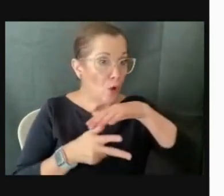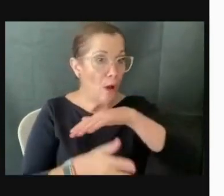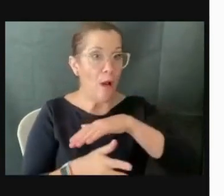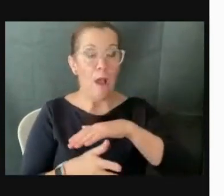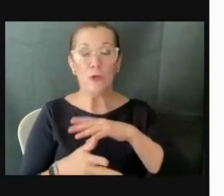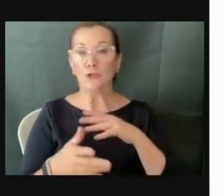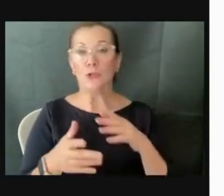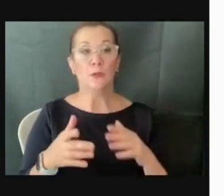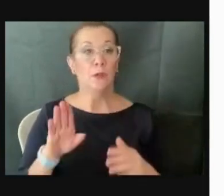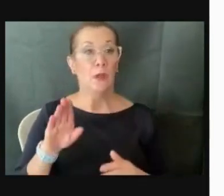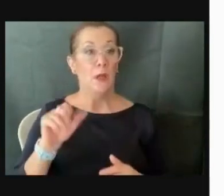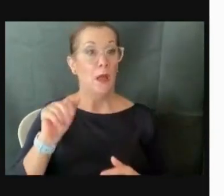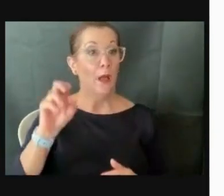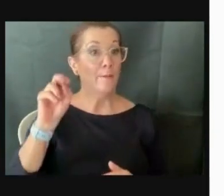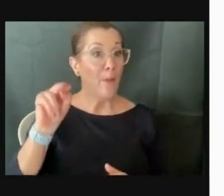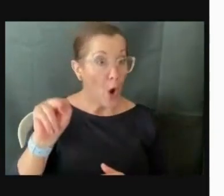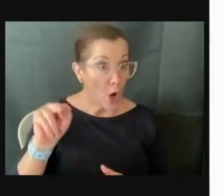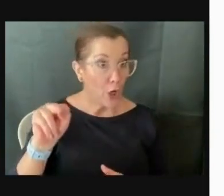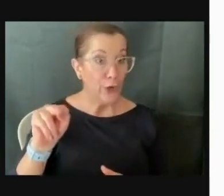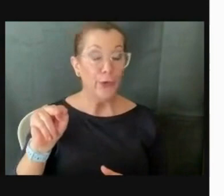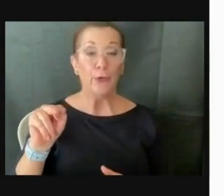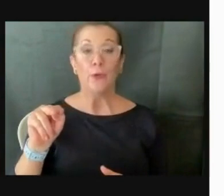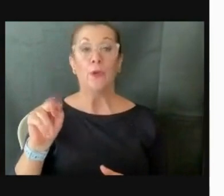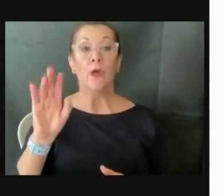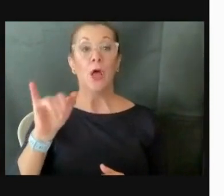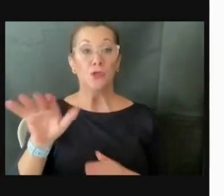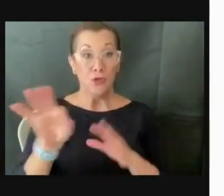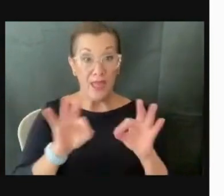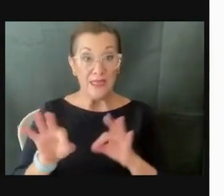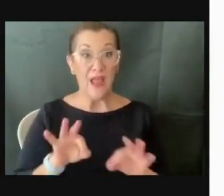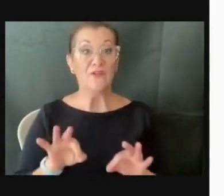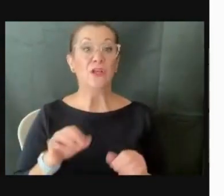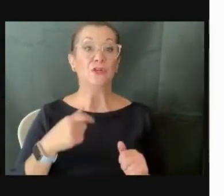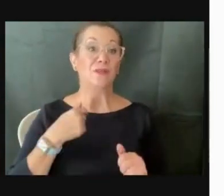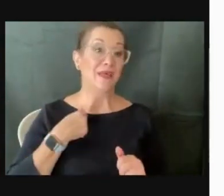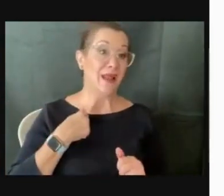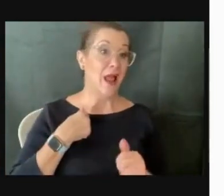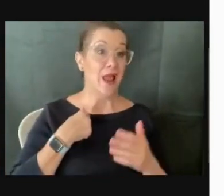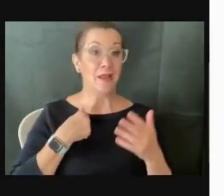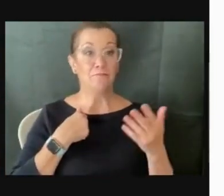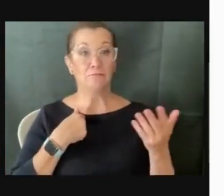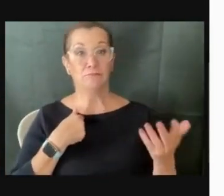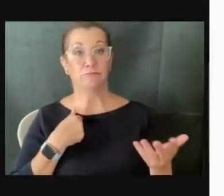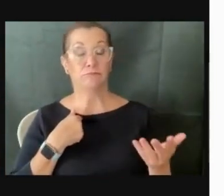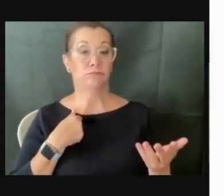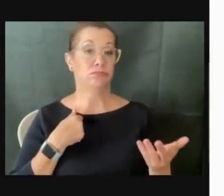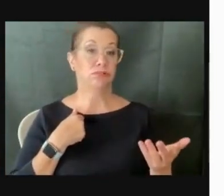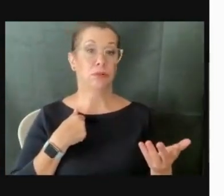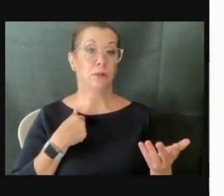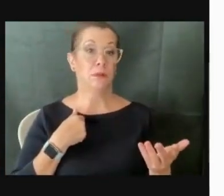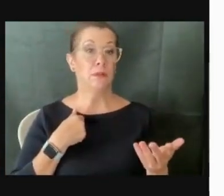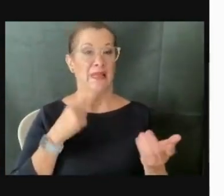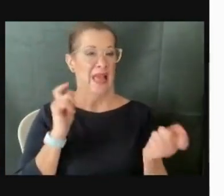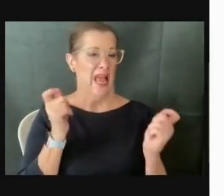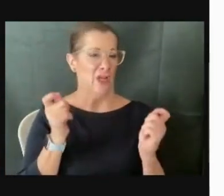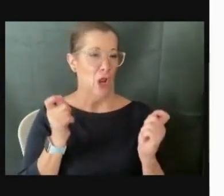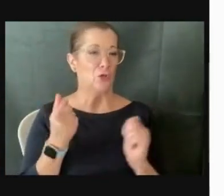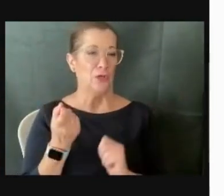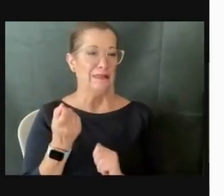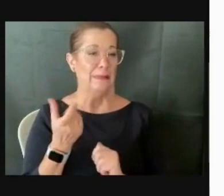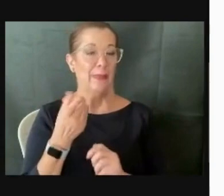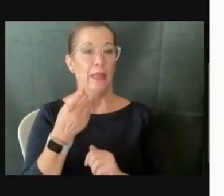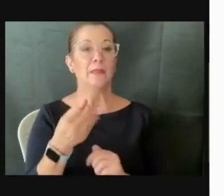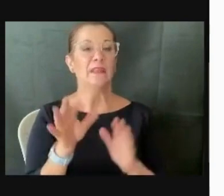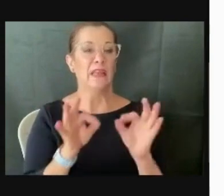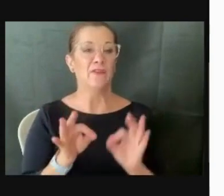barns. And so the definition that I kind of uh, doctored a little bit here in